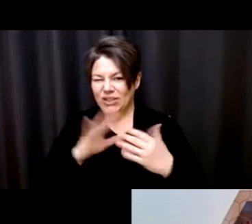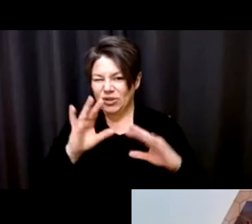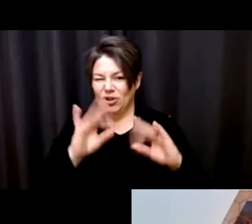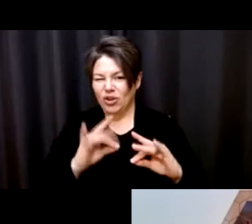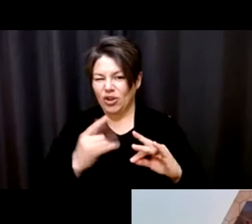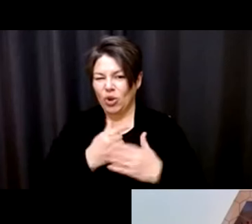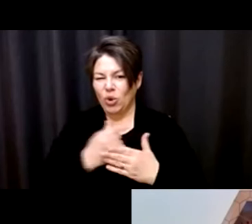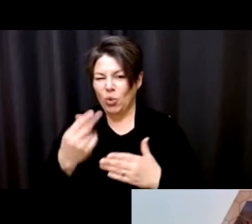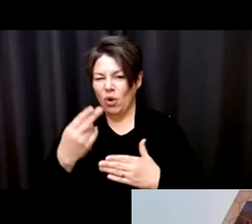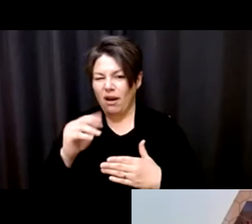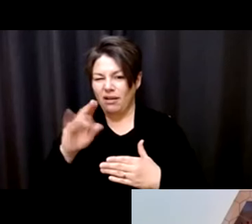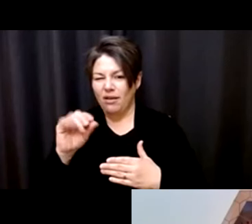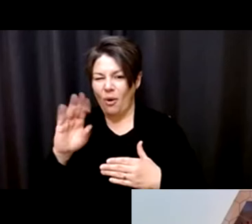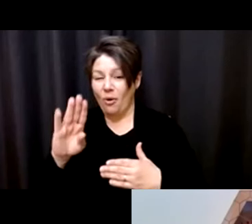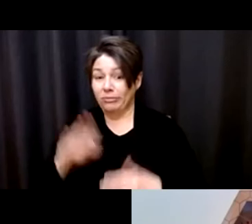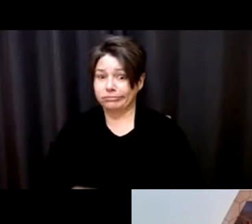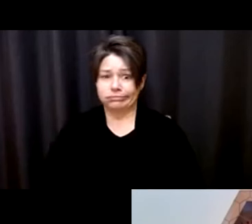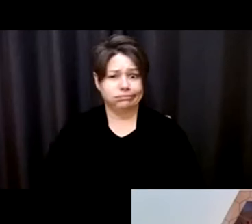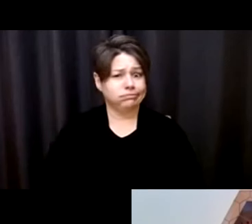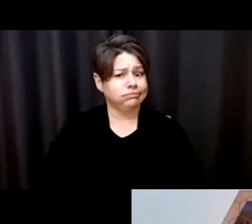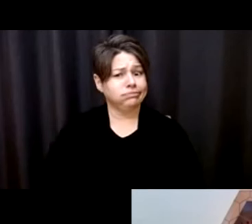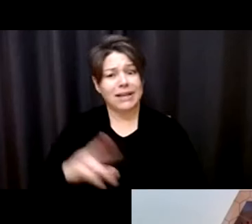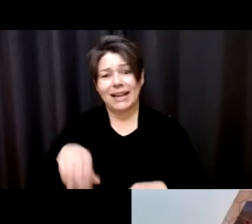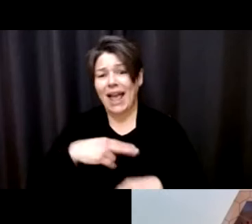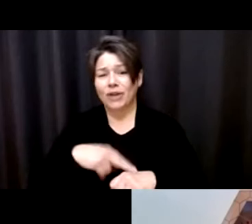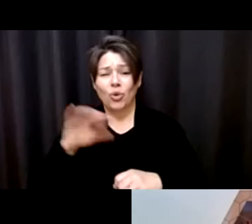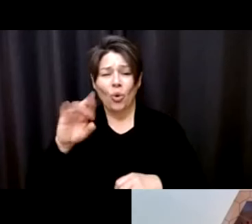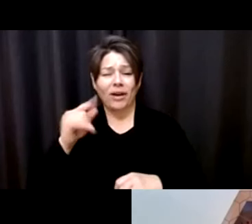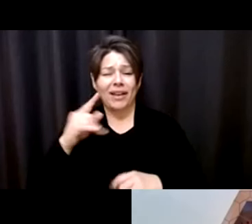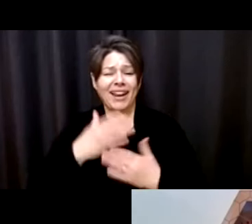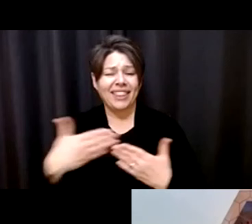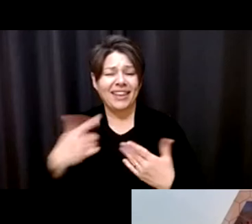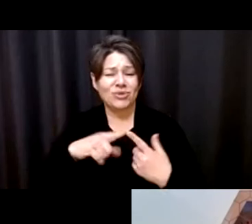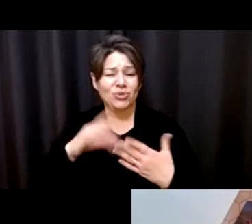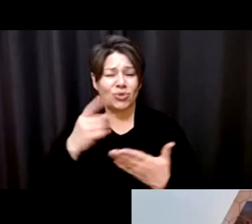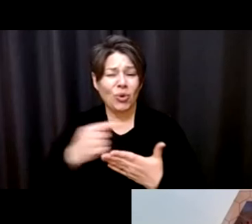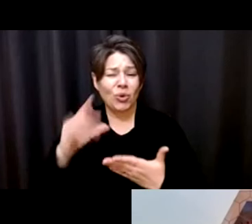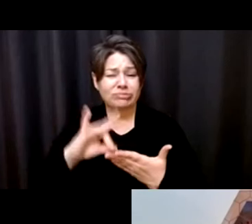let me tell you. natural organic things like honeycomb don't really like